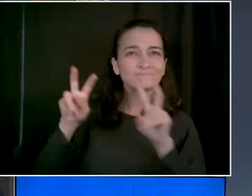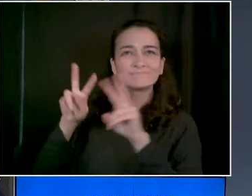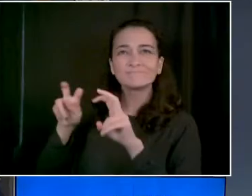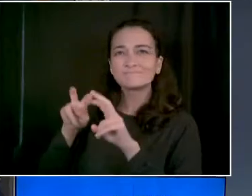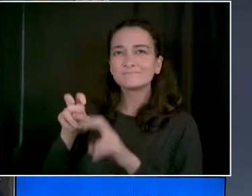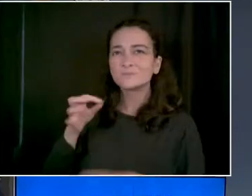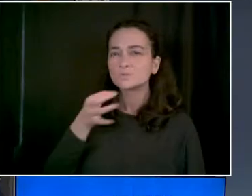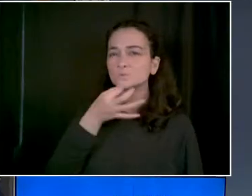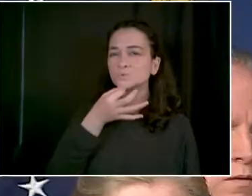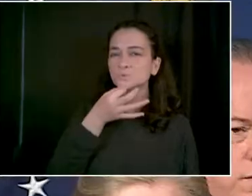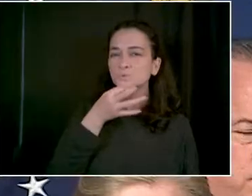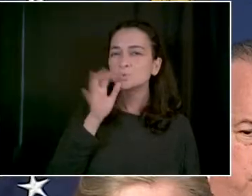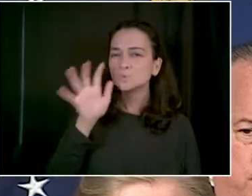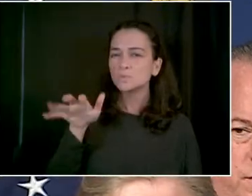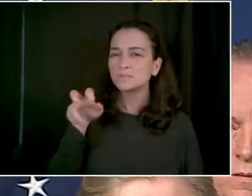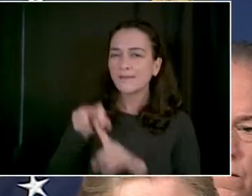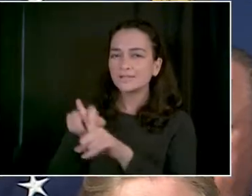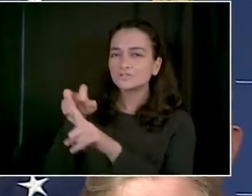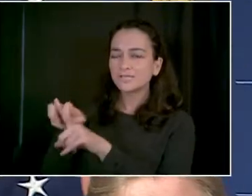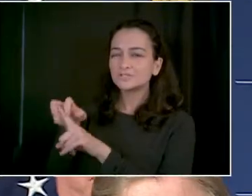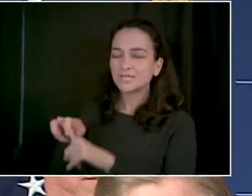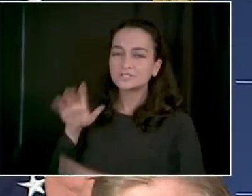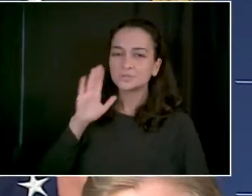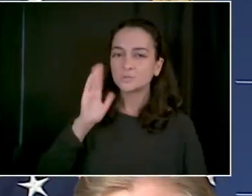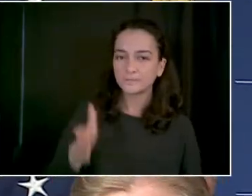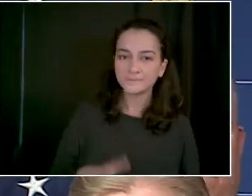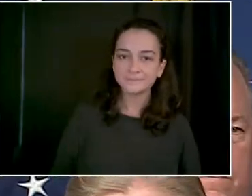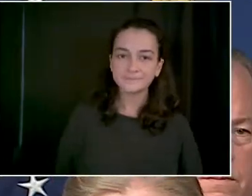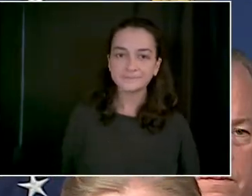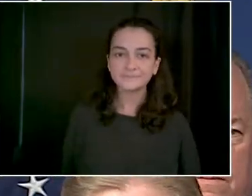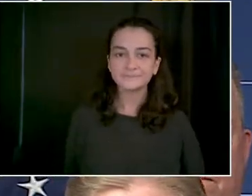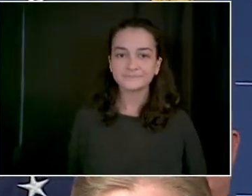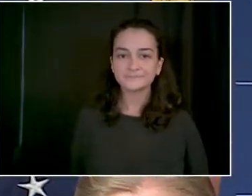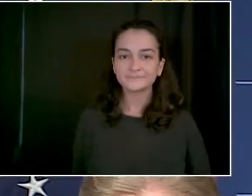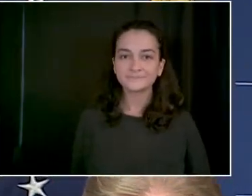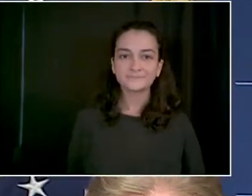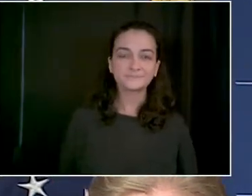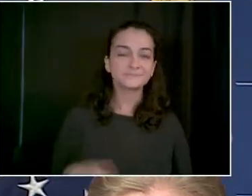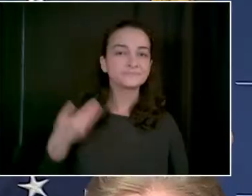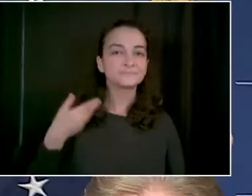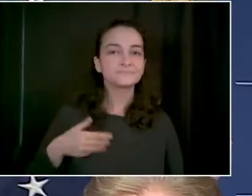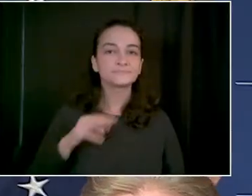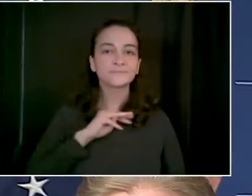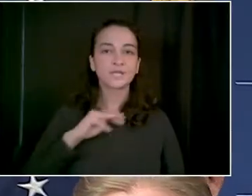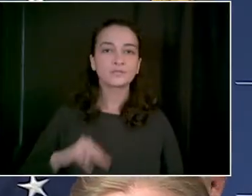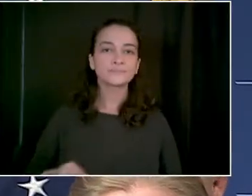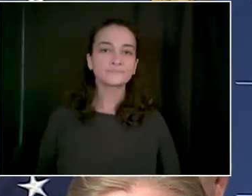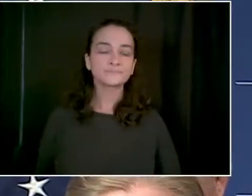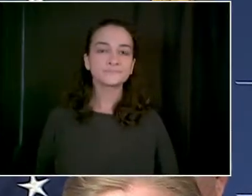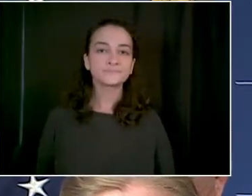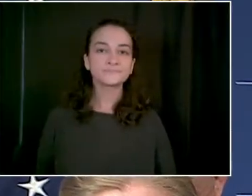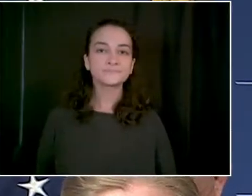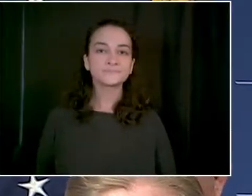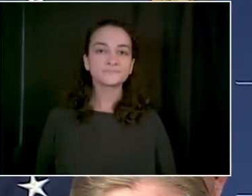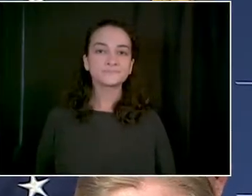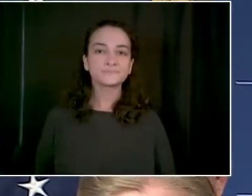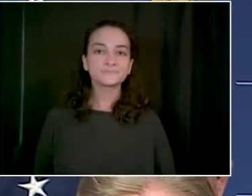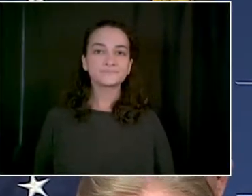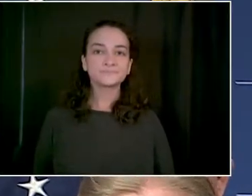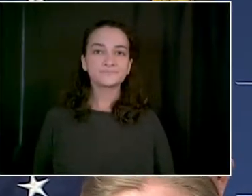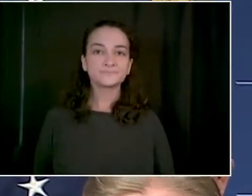guns, 107 guns. You know, I was at the wake. You know, in Jacob, I saw you there at the